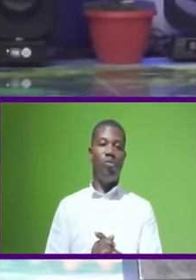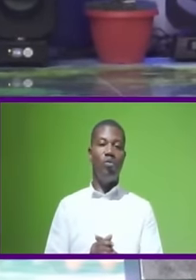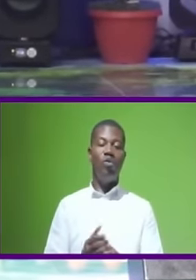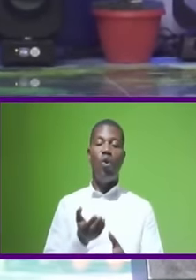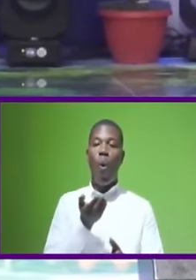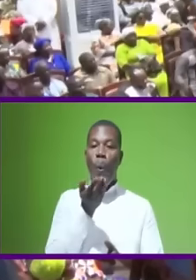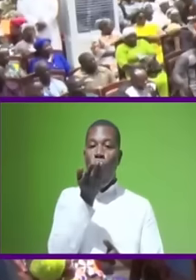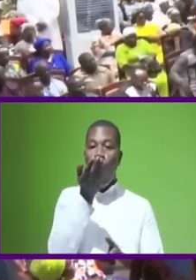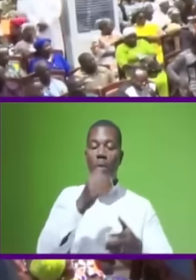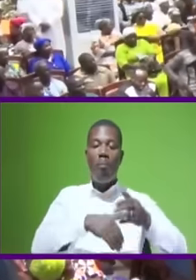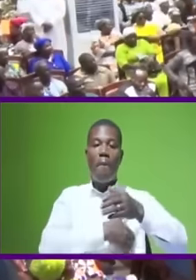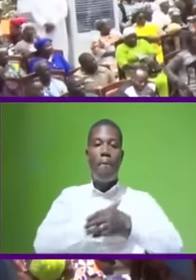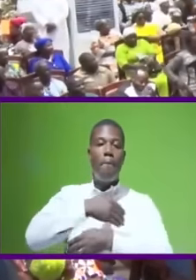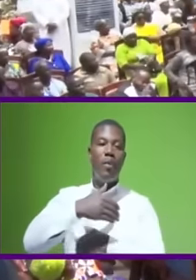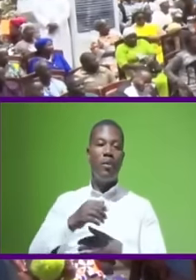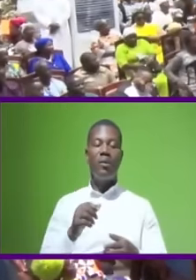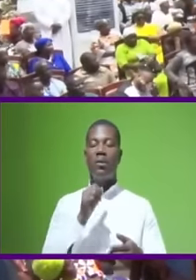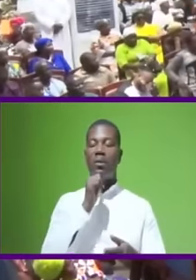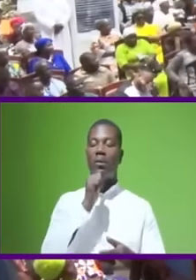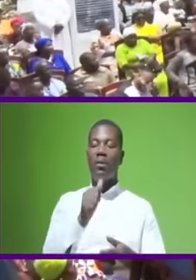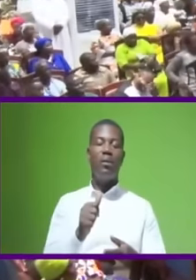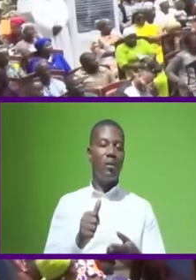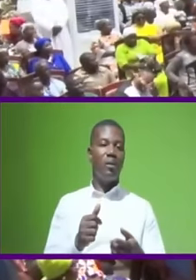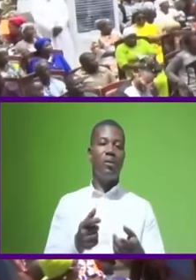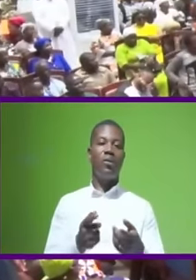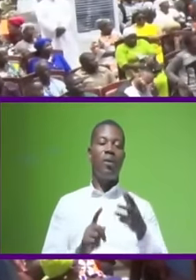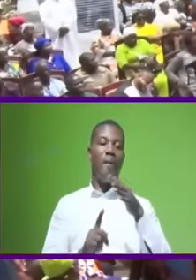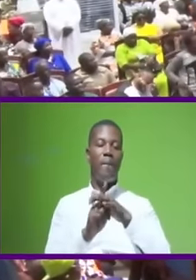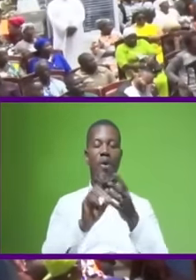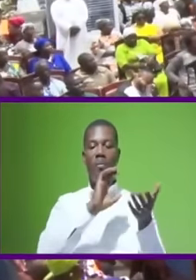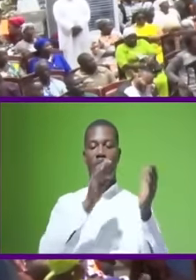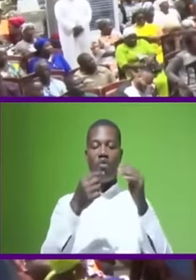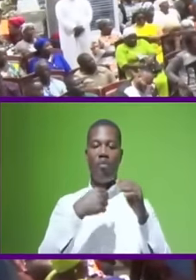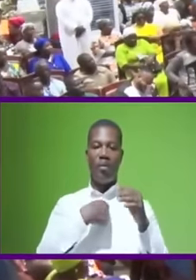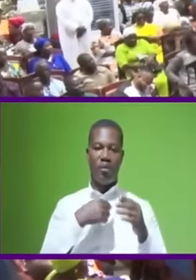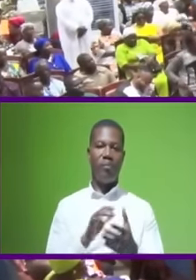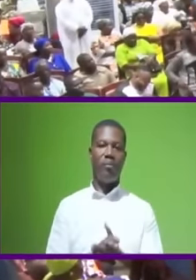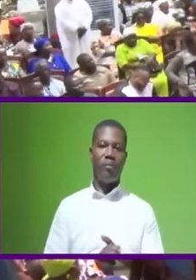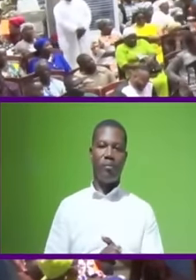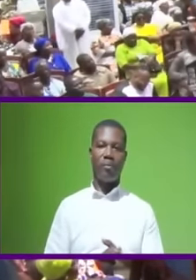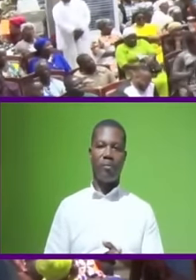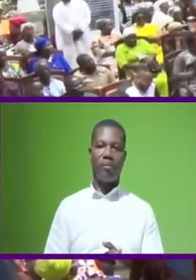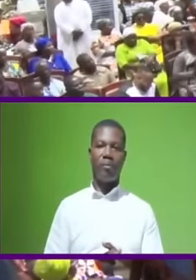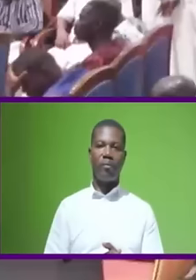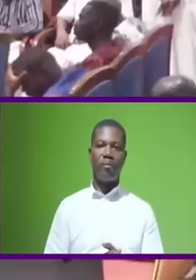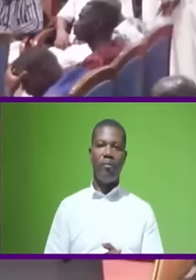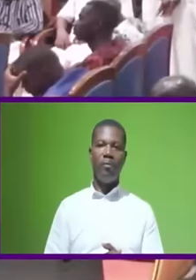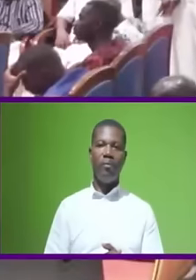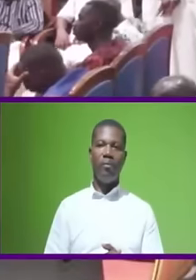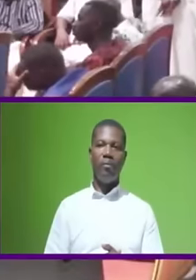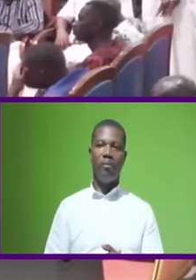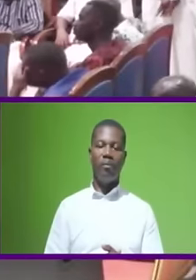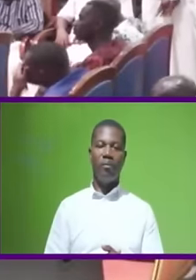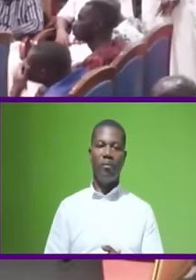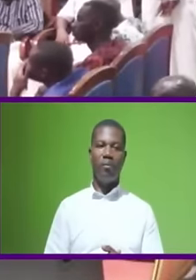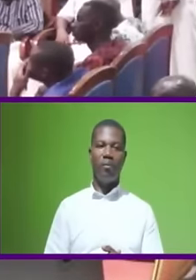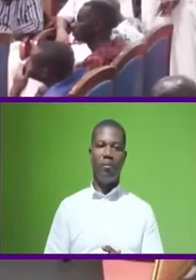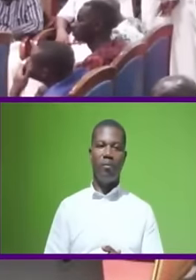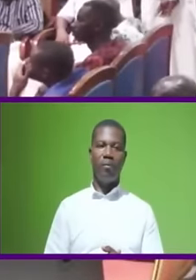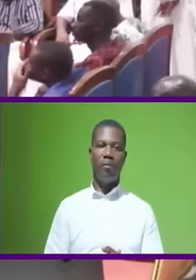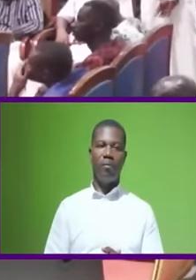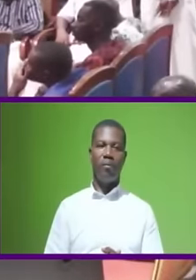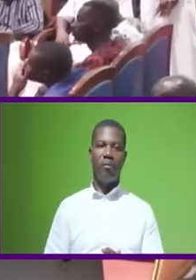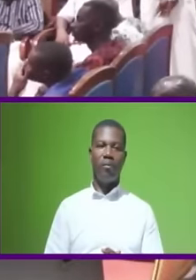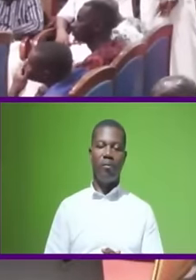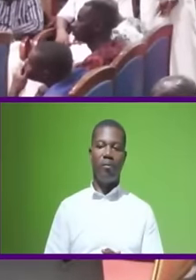then you wouldn't be able to stand in your room to blow the powder to receive your testimony. You would have come before me to pay to